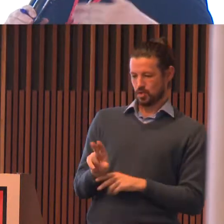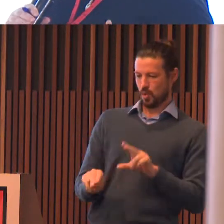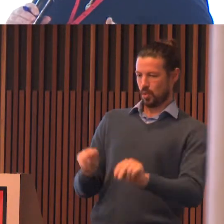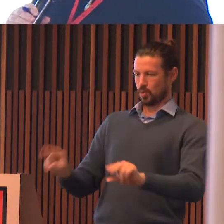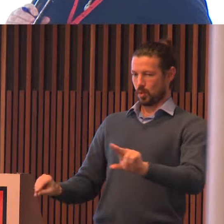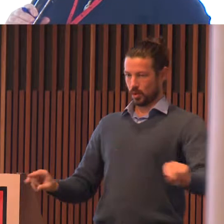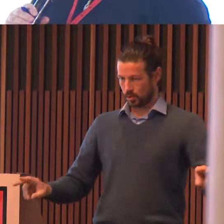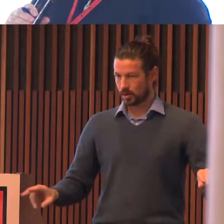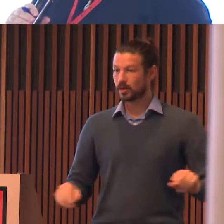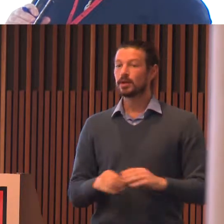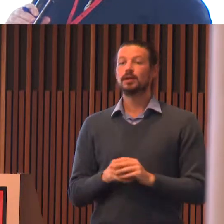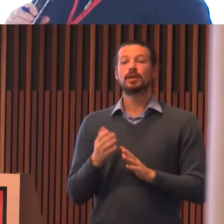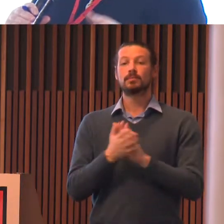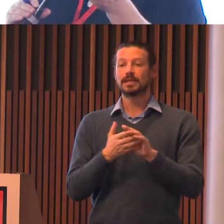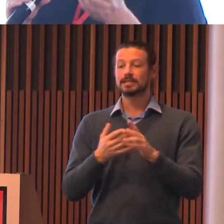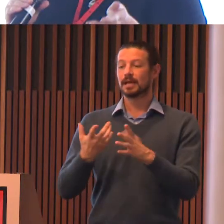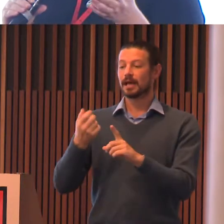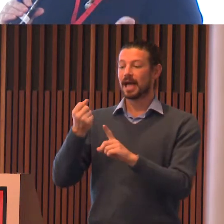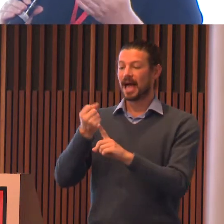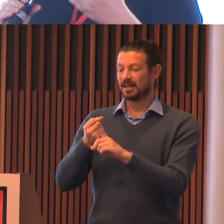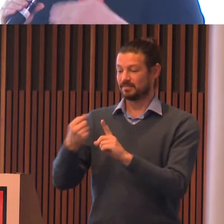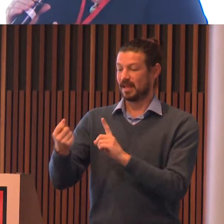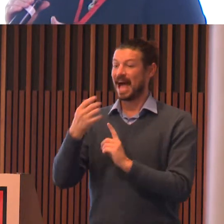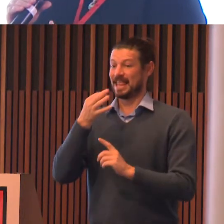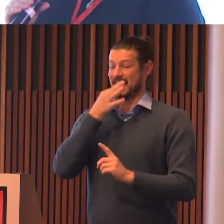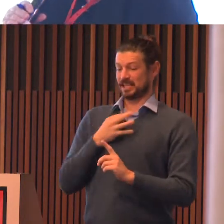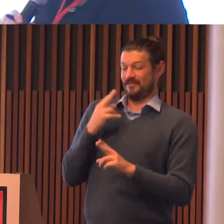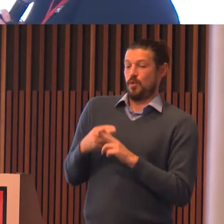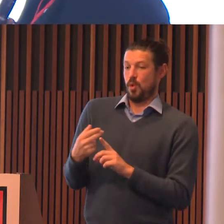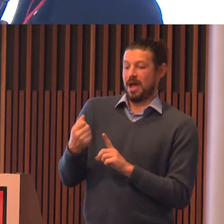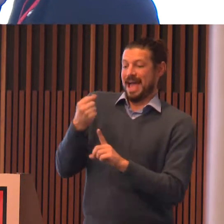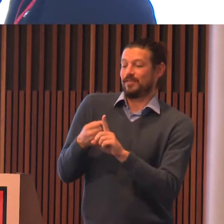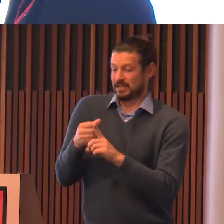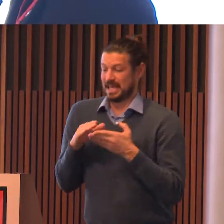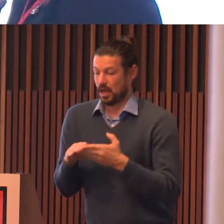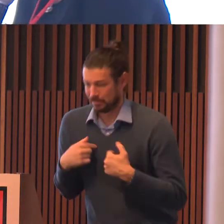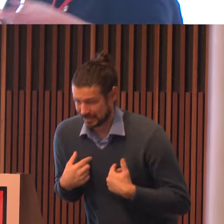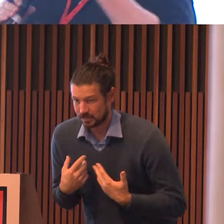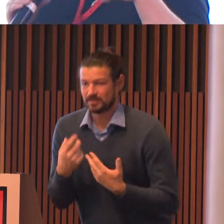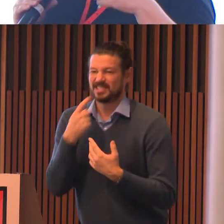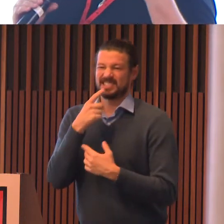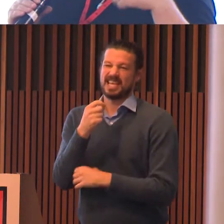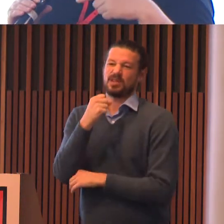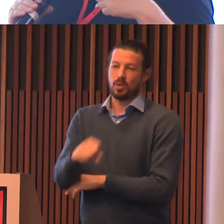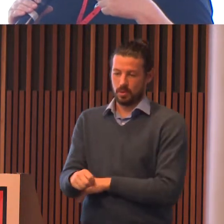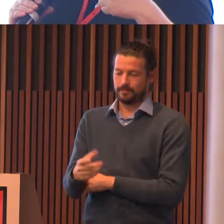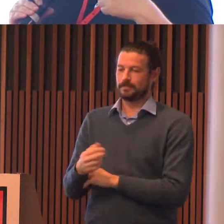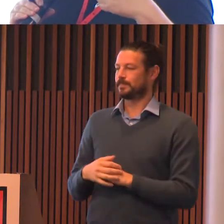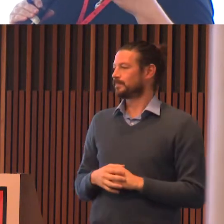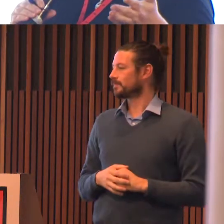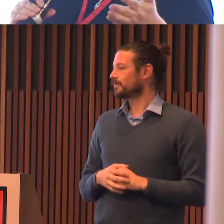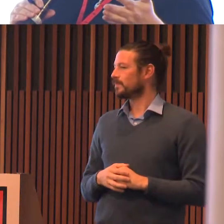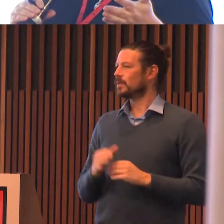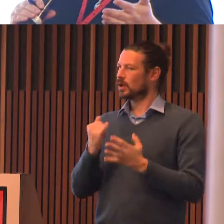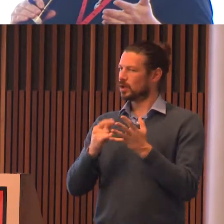So we're saying no to advocacy assistance, and that's the people that are coming to us. So I think what's really important